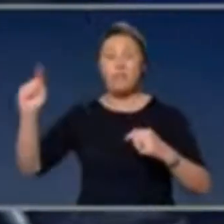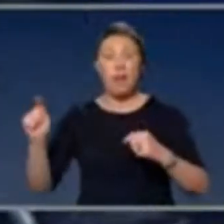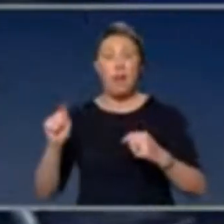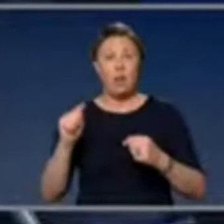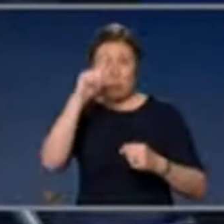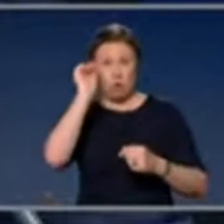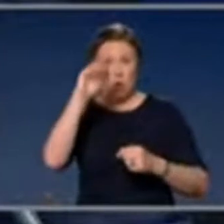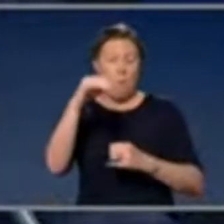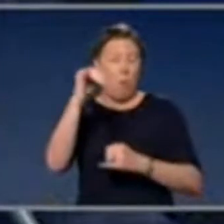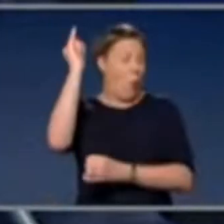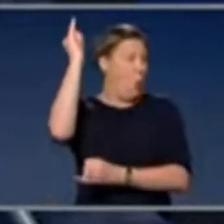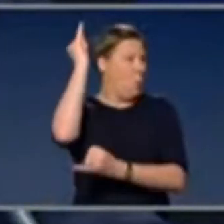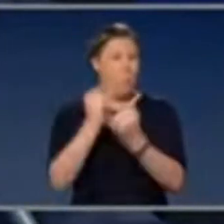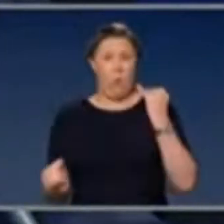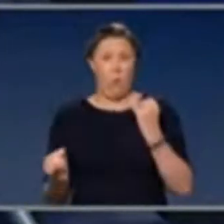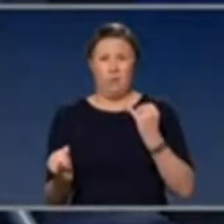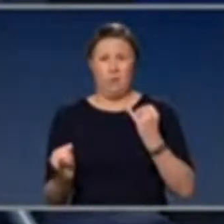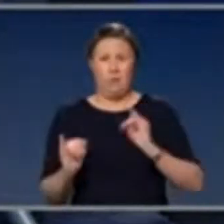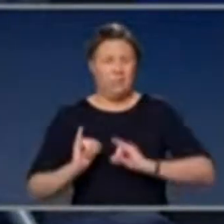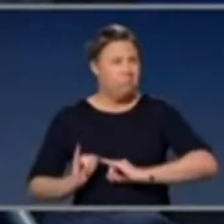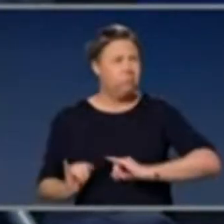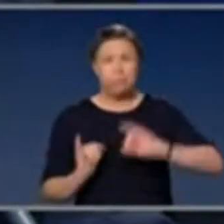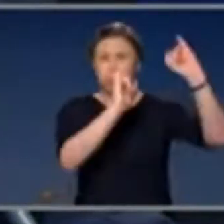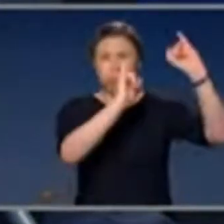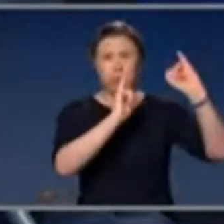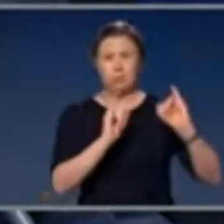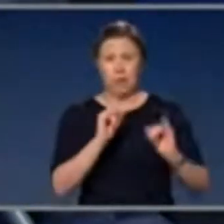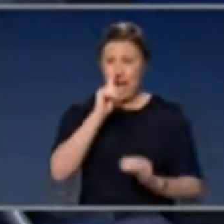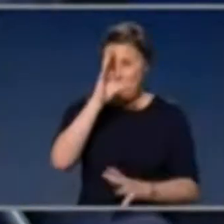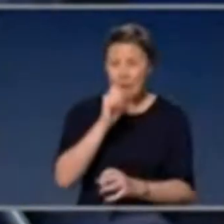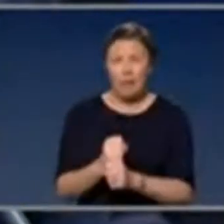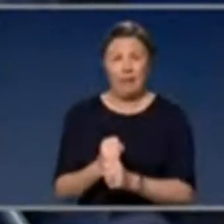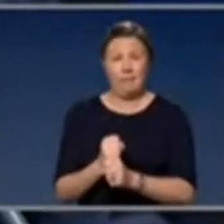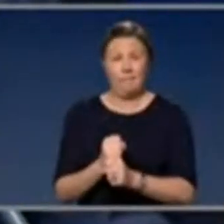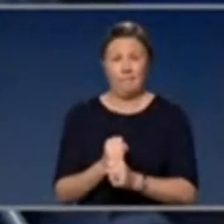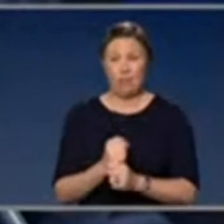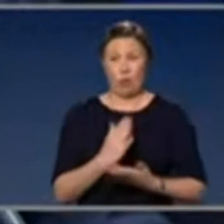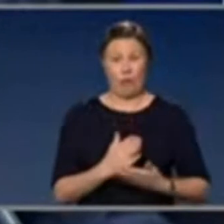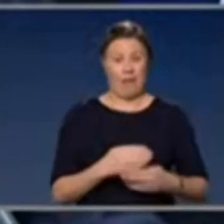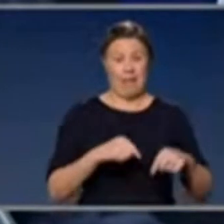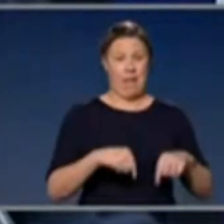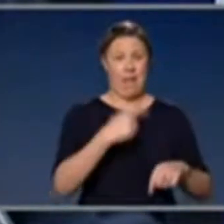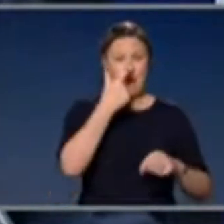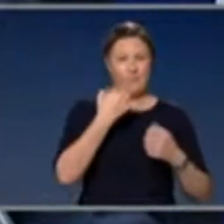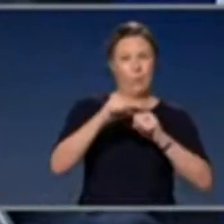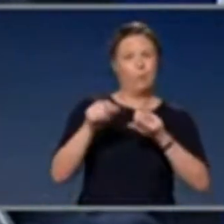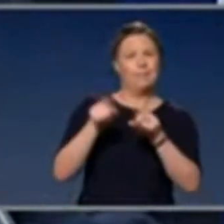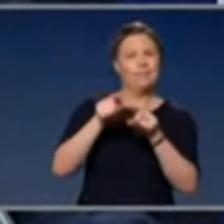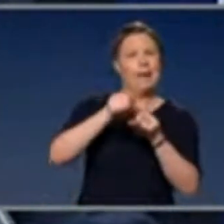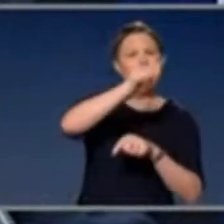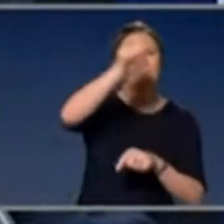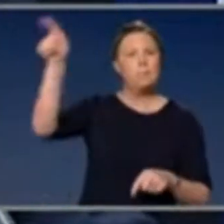where these results were just absolutely horrific, even beyond the belief of what we've seen. So, look, this is a